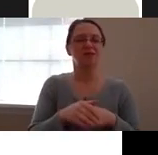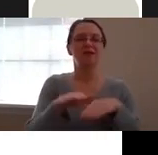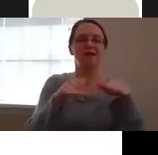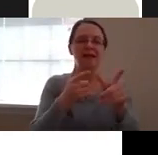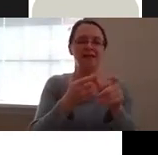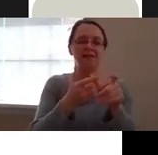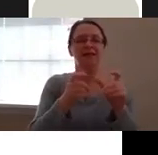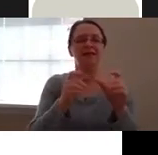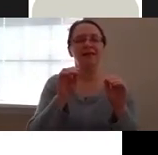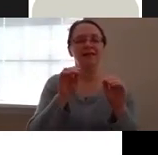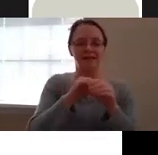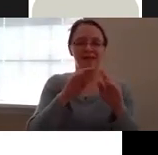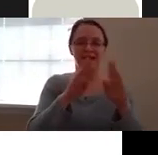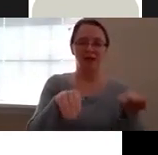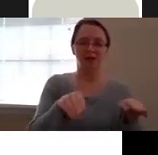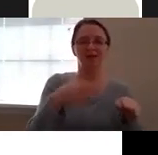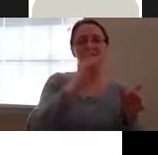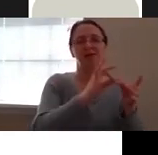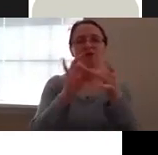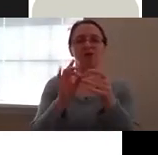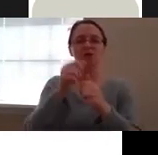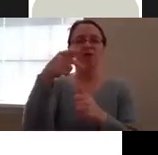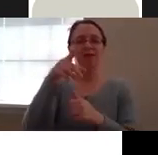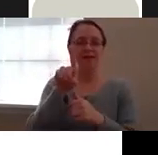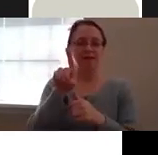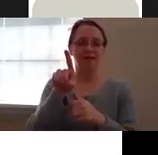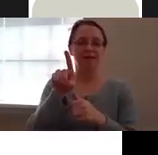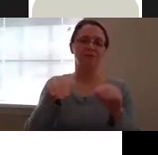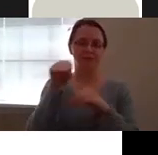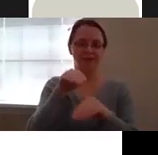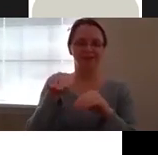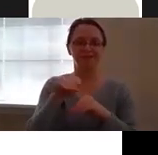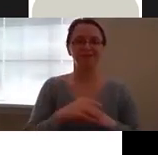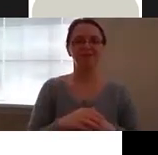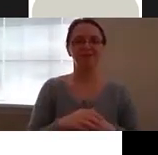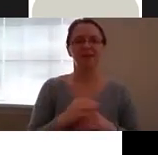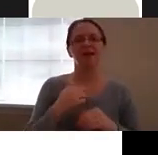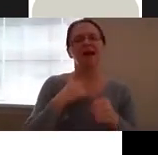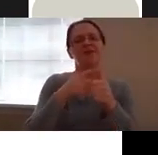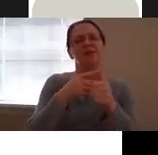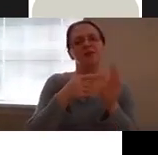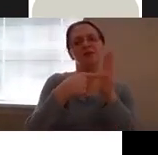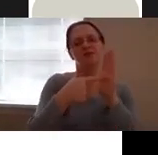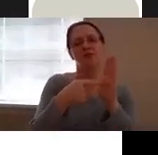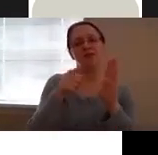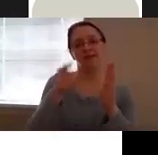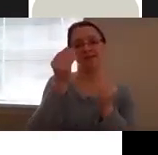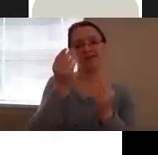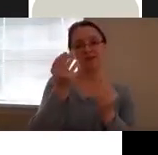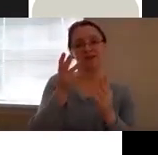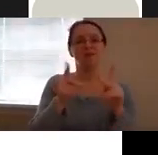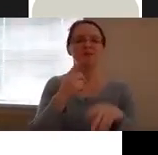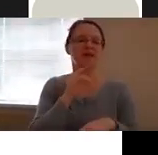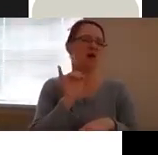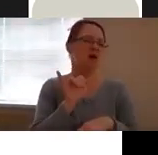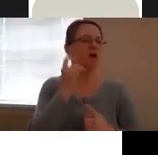the home is highly correlated with the Parkinson motor score. When I first presented this, it was just like, okay, we were